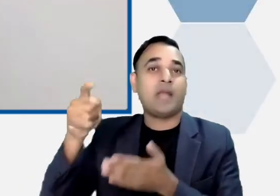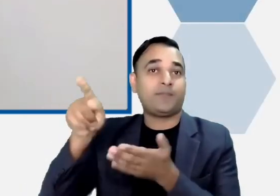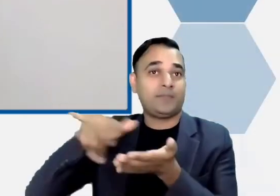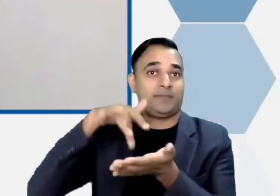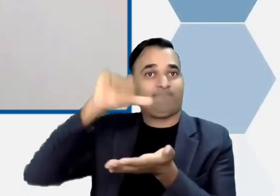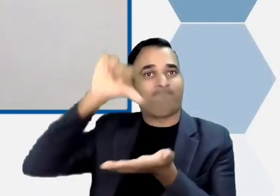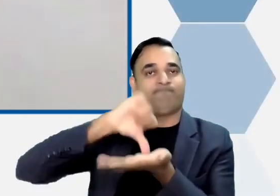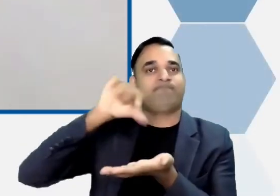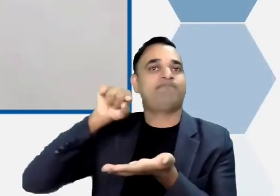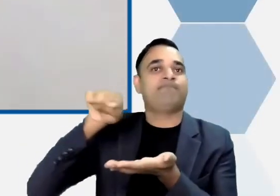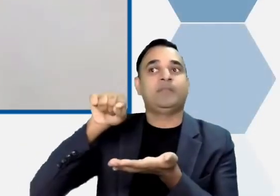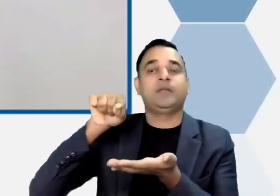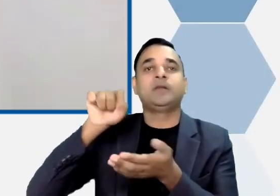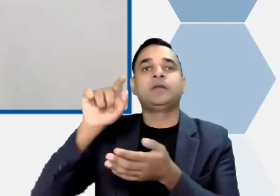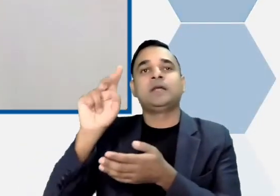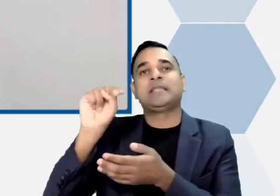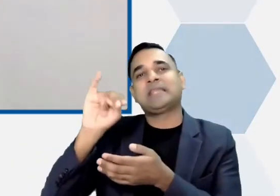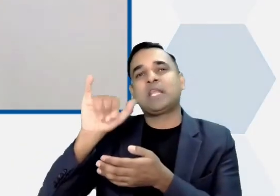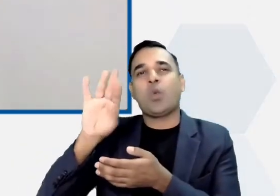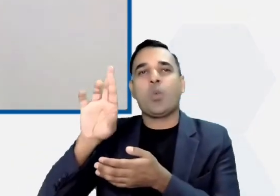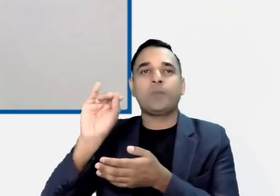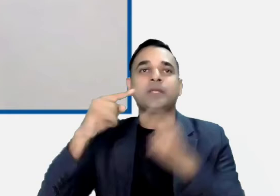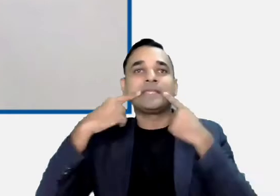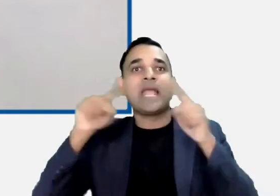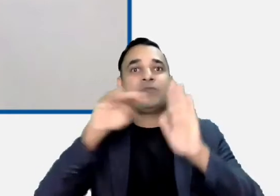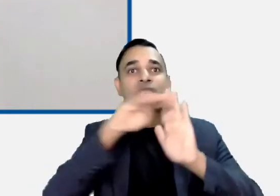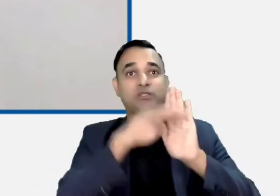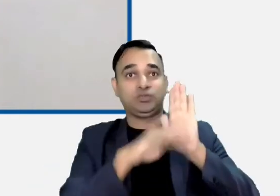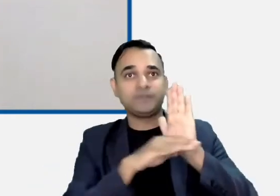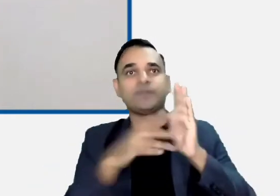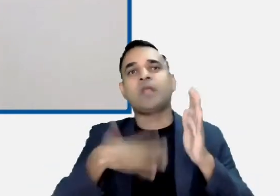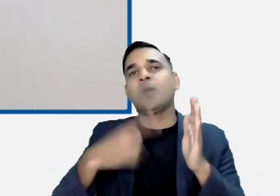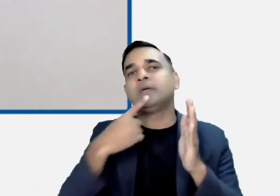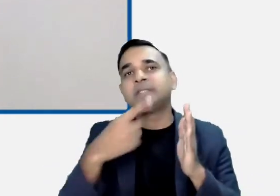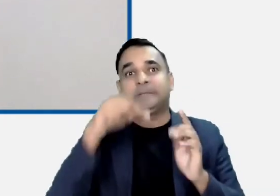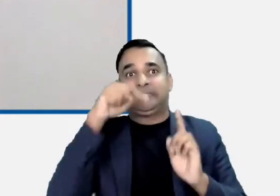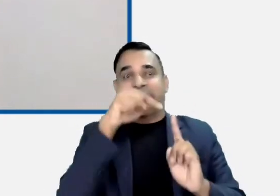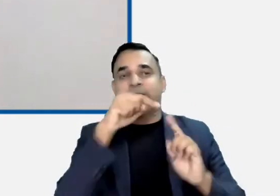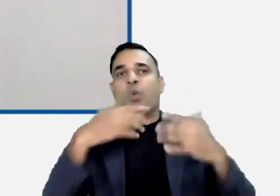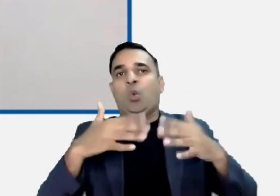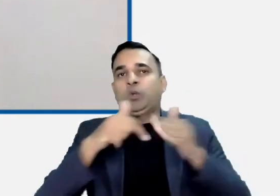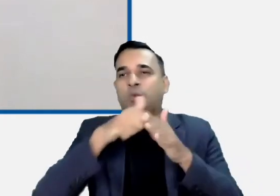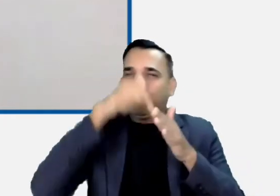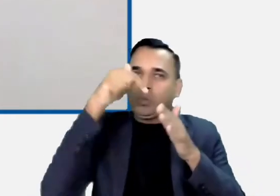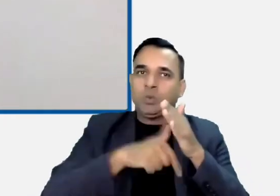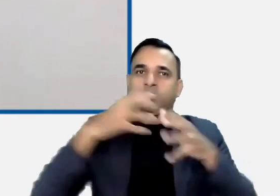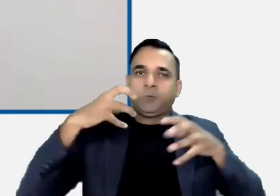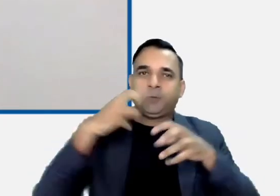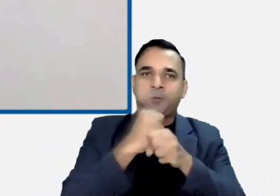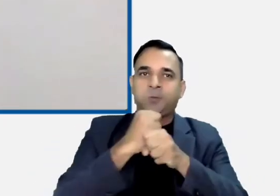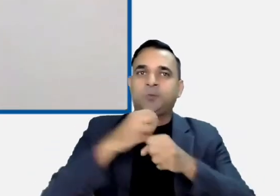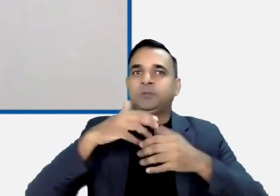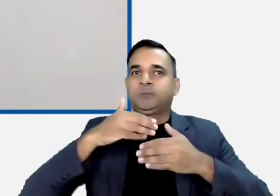this declaration, but I'm not going to say too much on that, because I'm going to hand it over to the director of the National